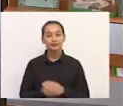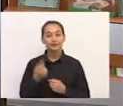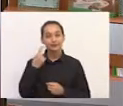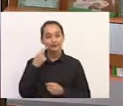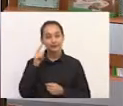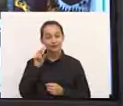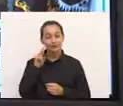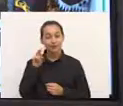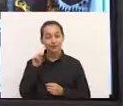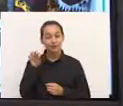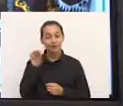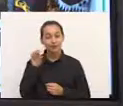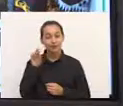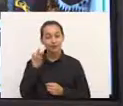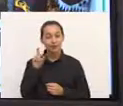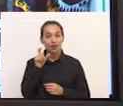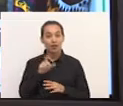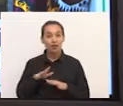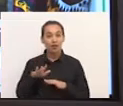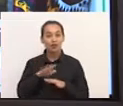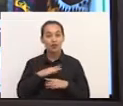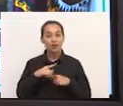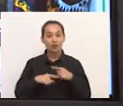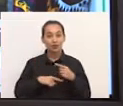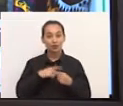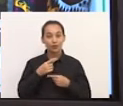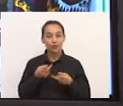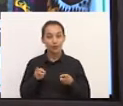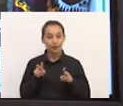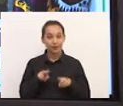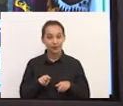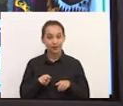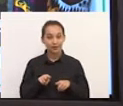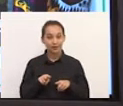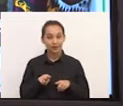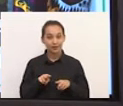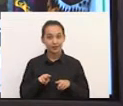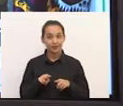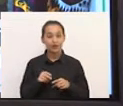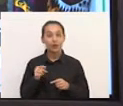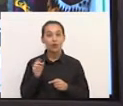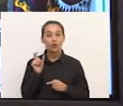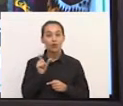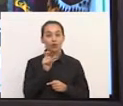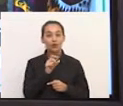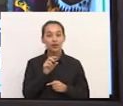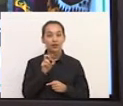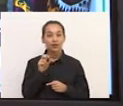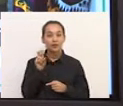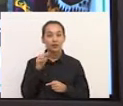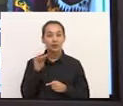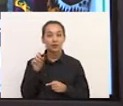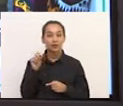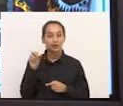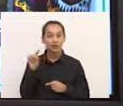Bilamizki, dostonlar xalq og'zaki ijodining namunasi hisoblanadi. Odamlar badiiy asarlarni